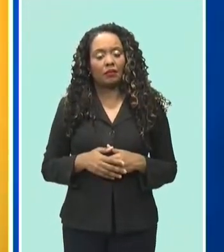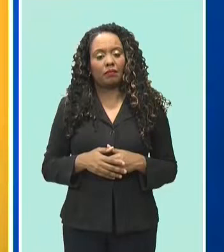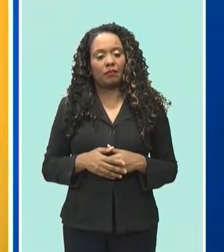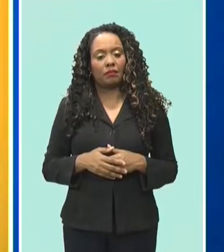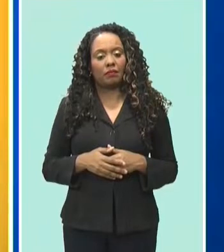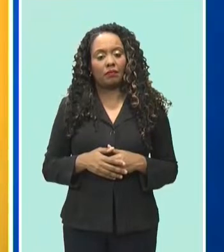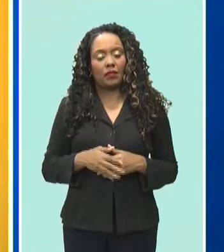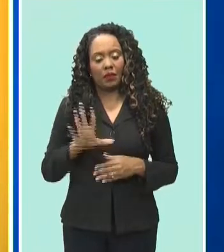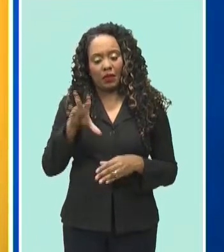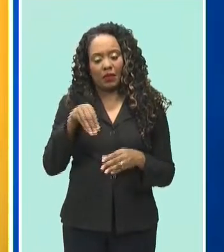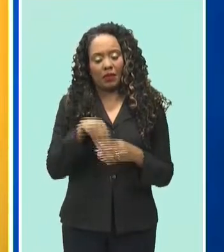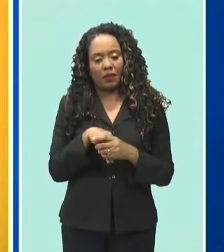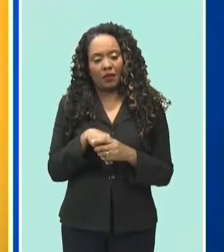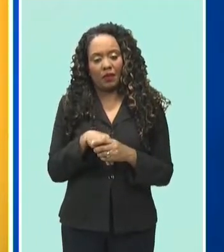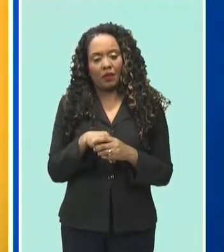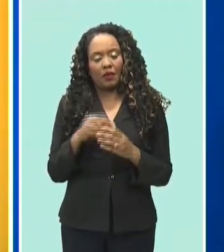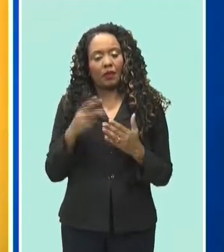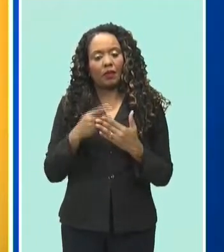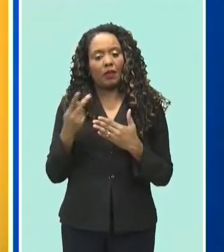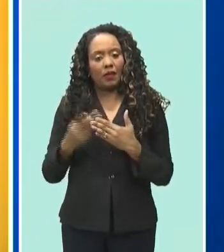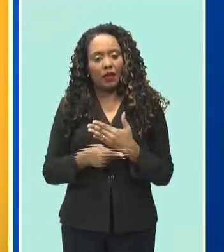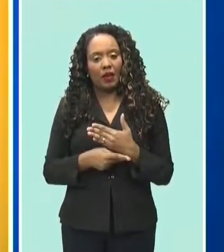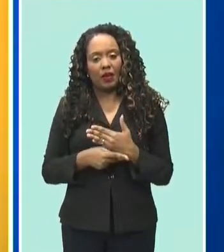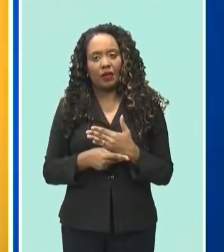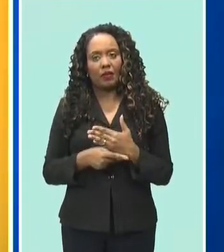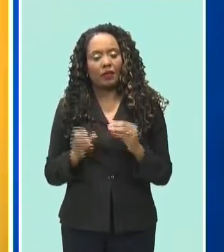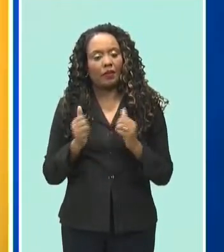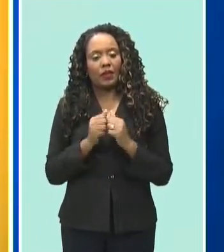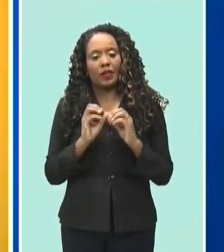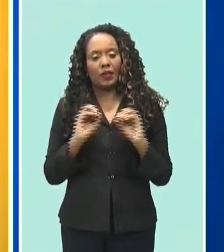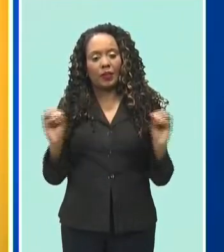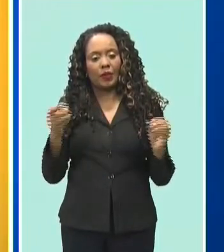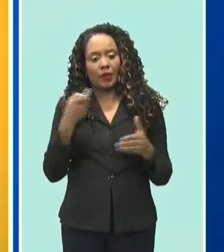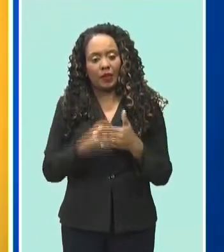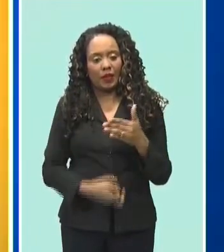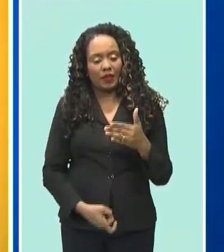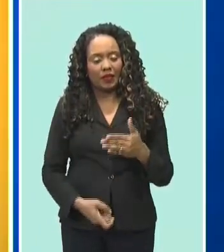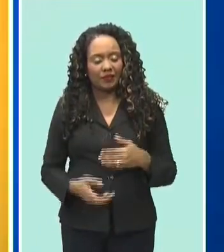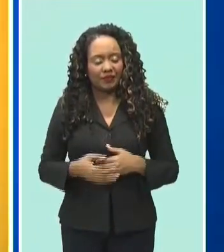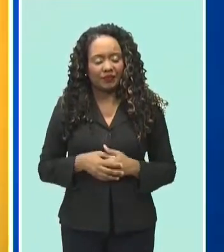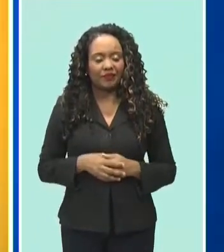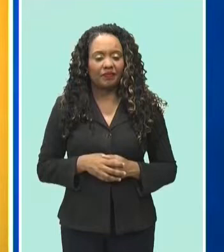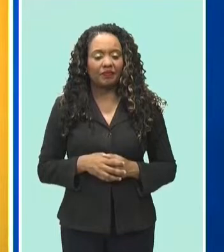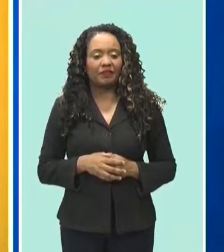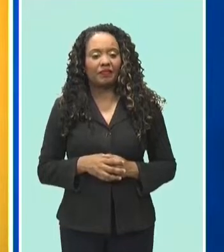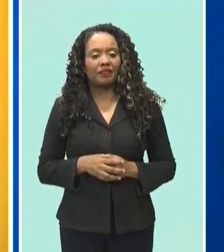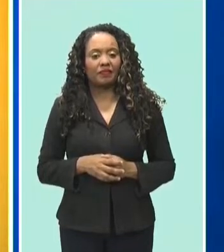administrators to participate in this exercise over the course of the month.